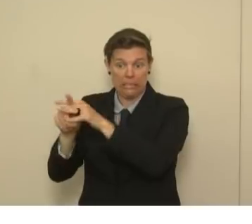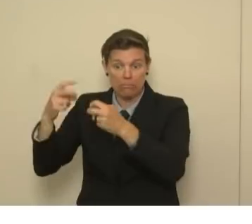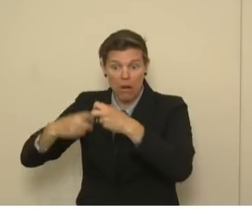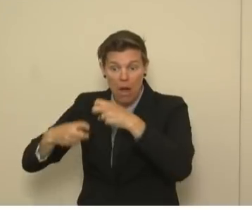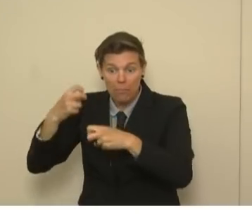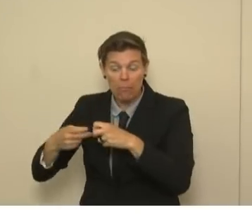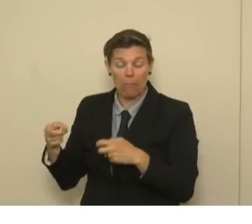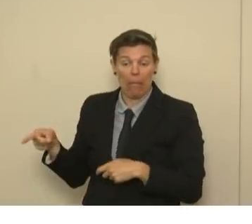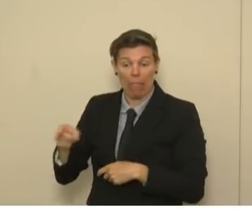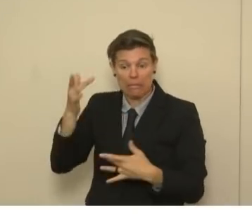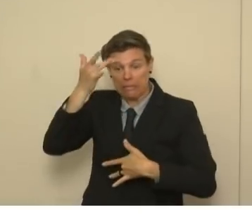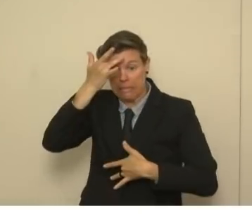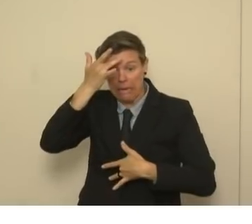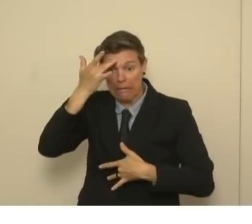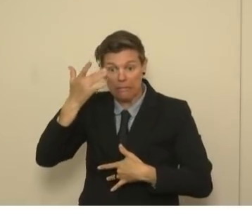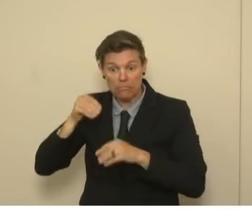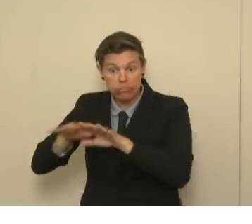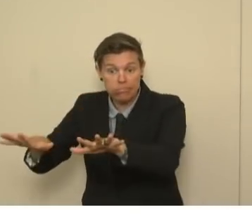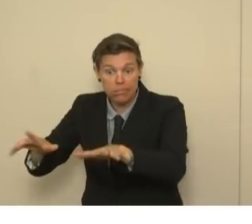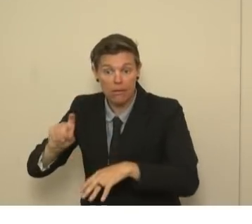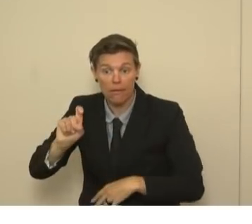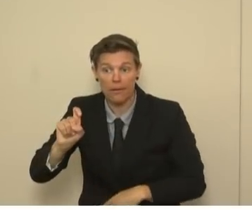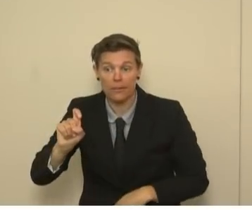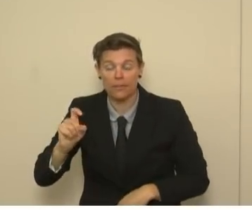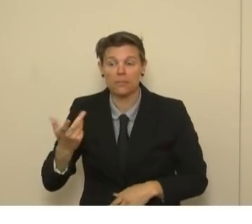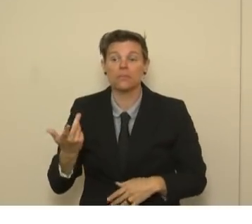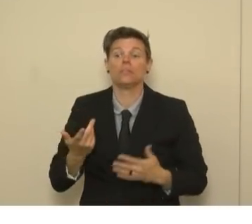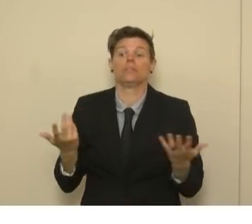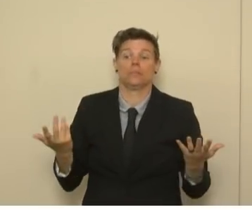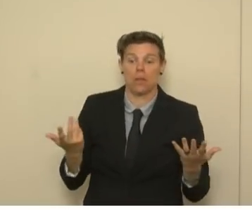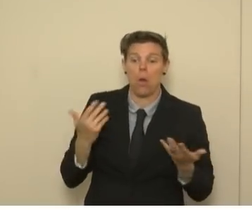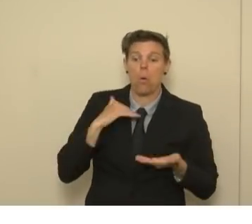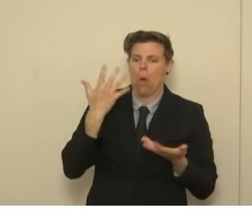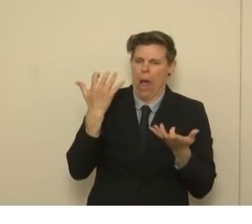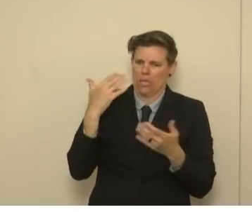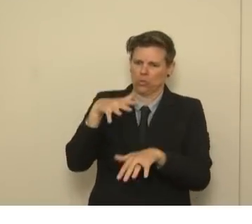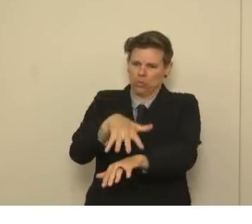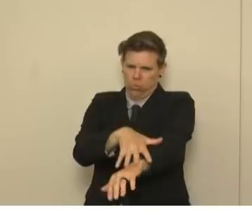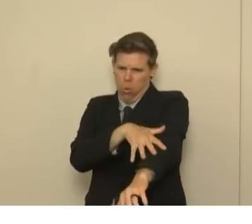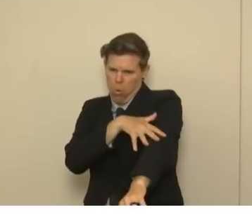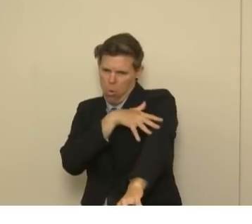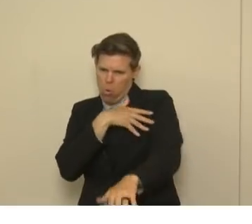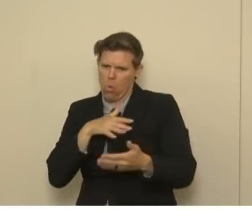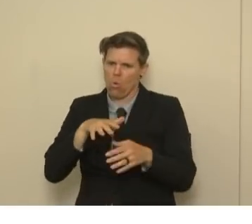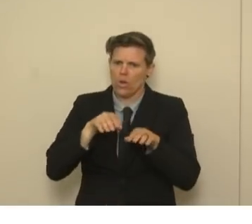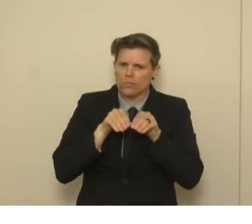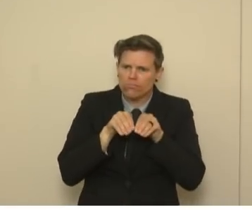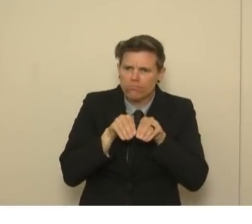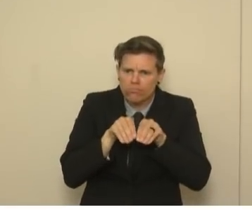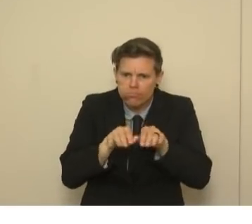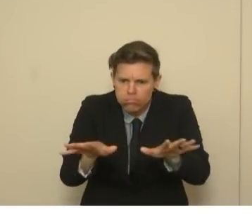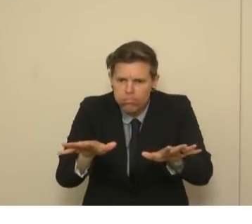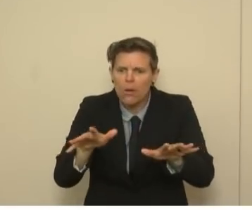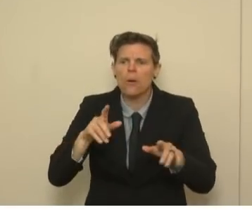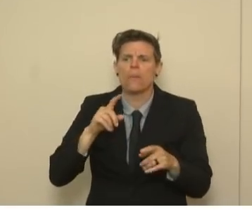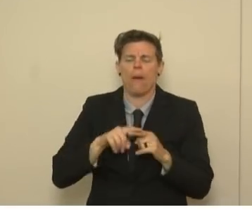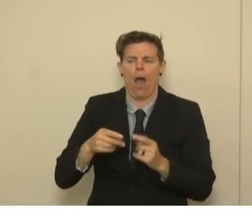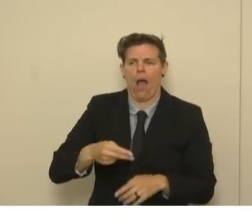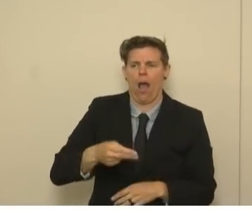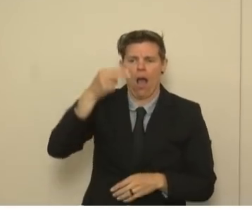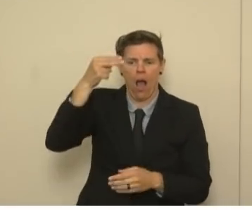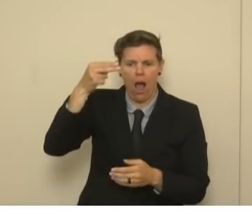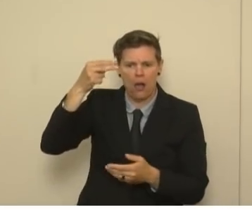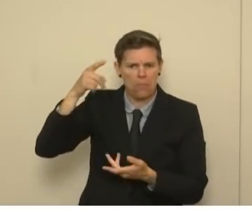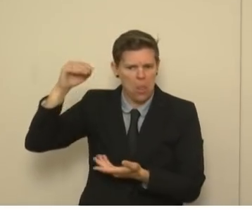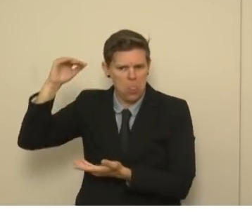low spread rate but a high case count, that's a lot more trouble than with a low case count. And so we may talk later about states